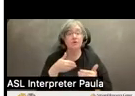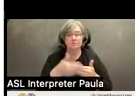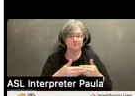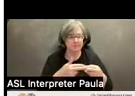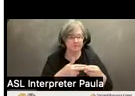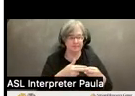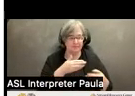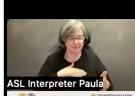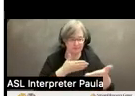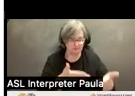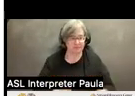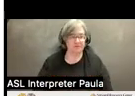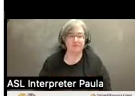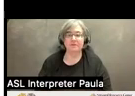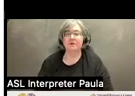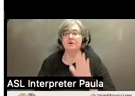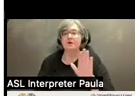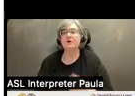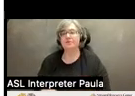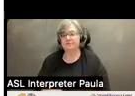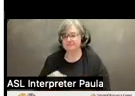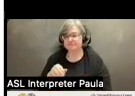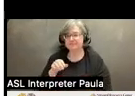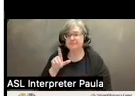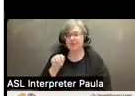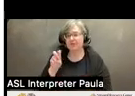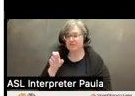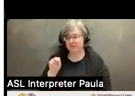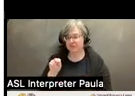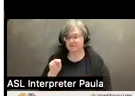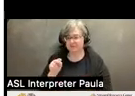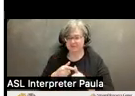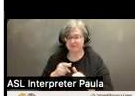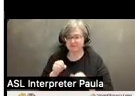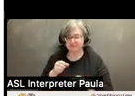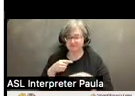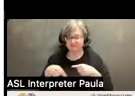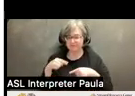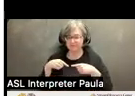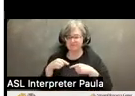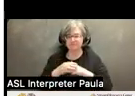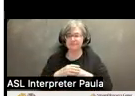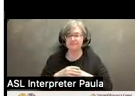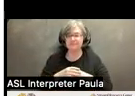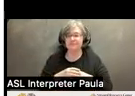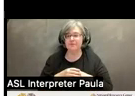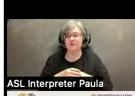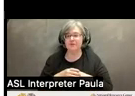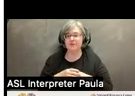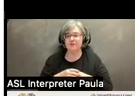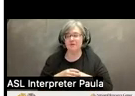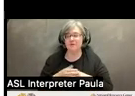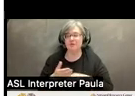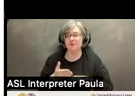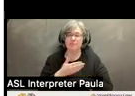slide. Andrea, before we get to this slide, can we go back real quick? Sure. To this